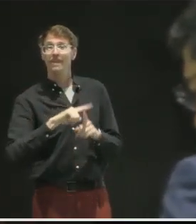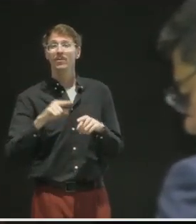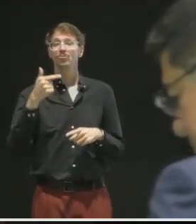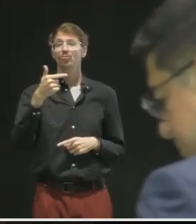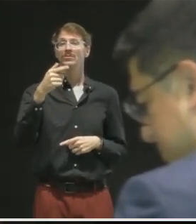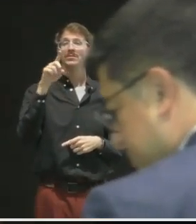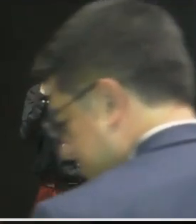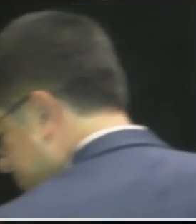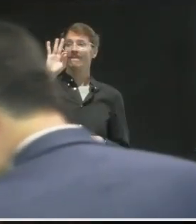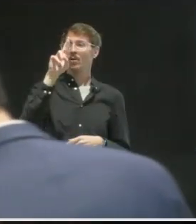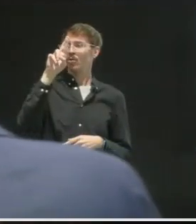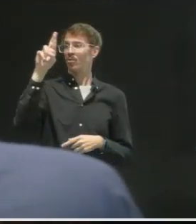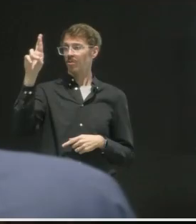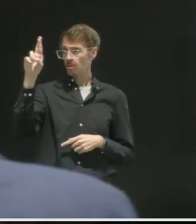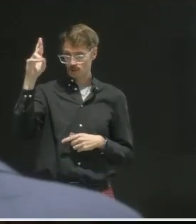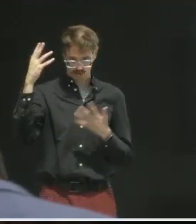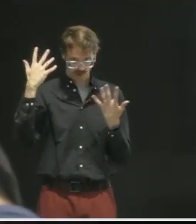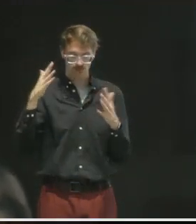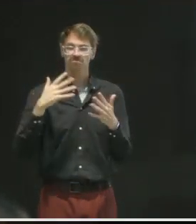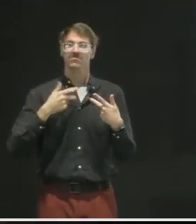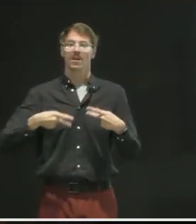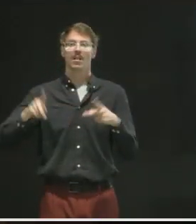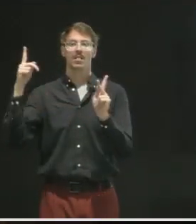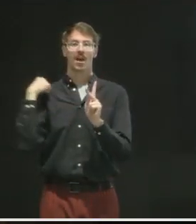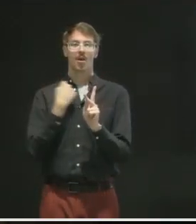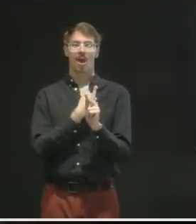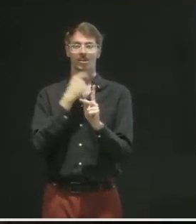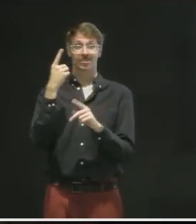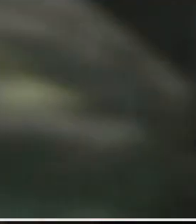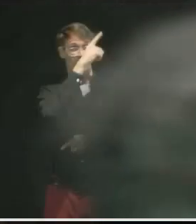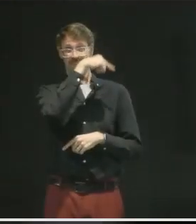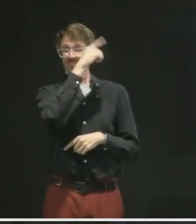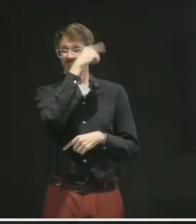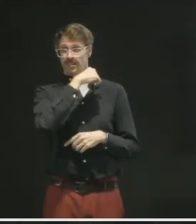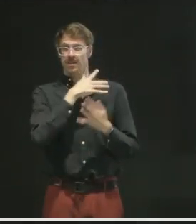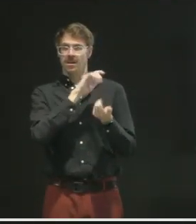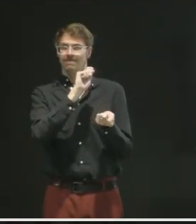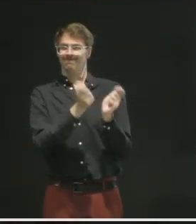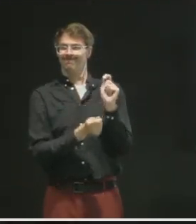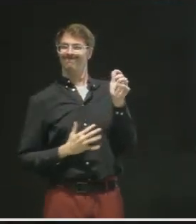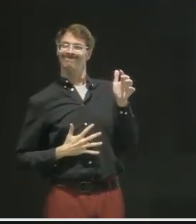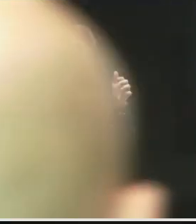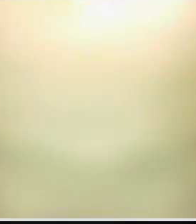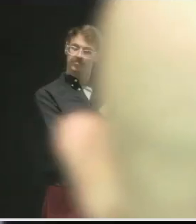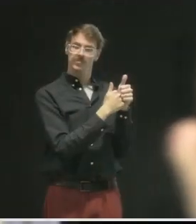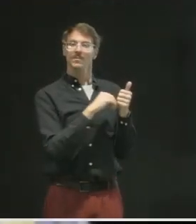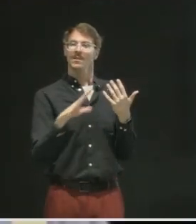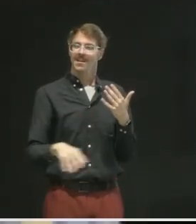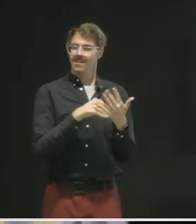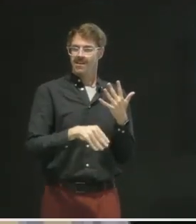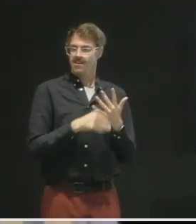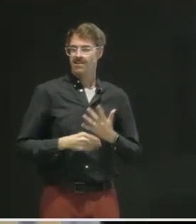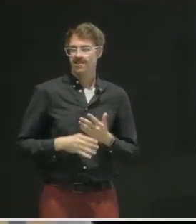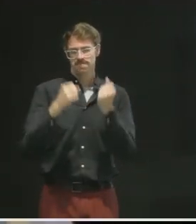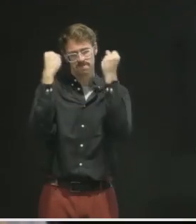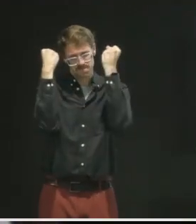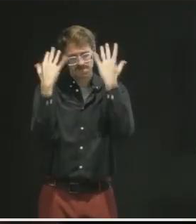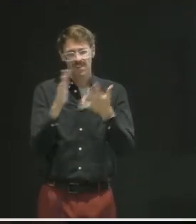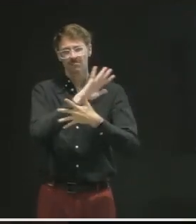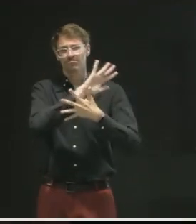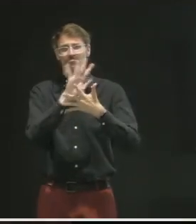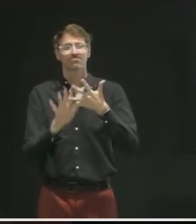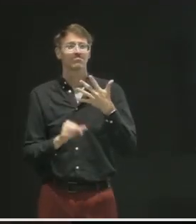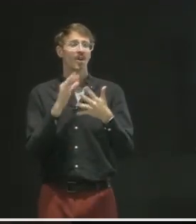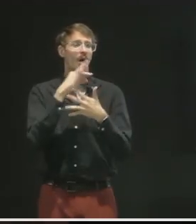GDFRR has allowed us to update a resource guide and a brief with many different options for all of you